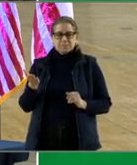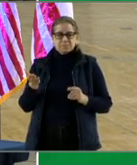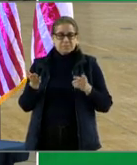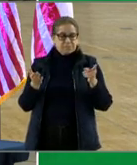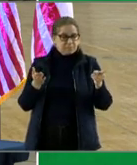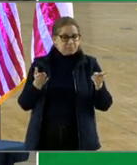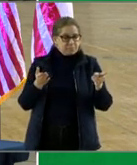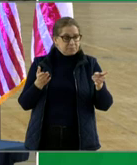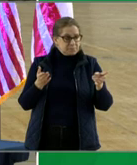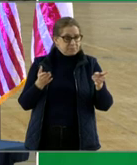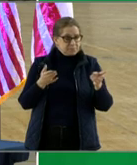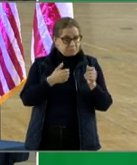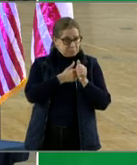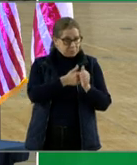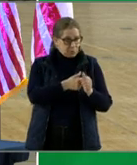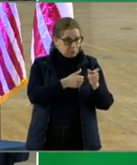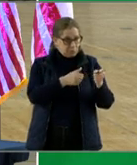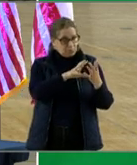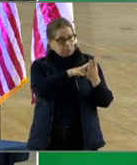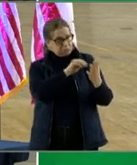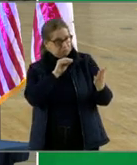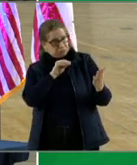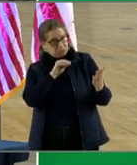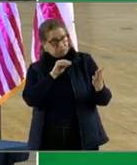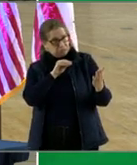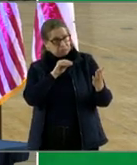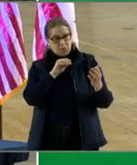model or the chime model, the district will be prepared.